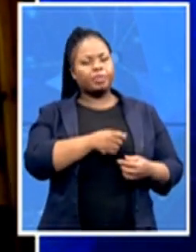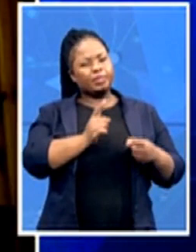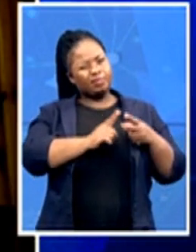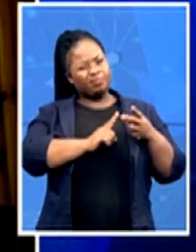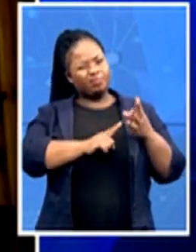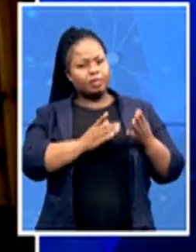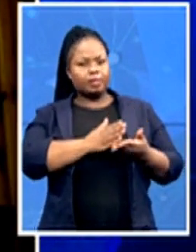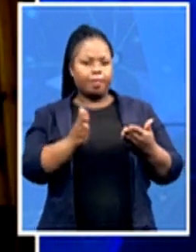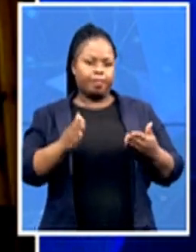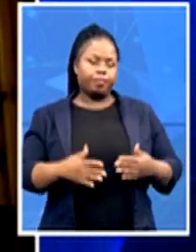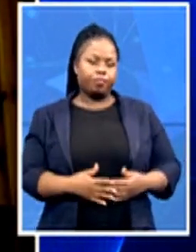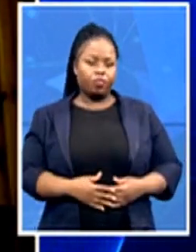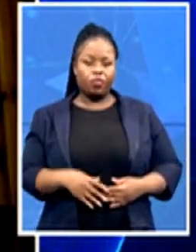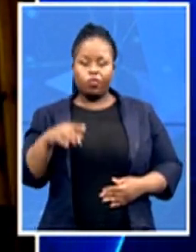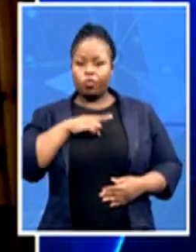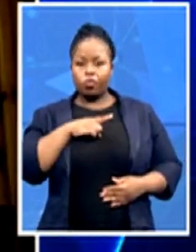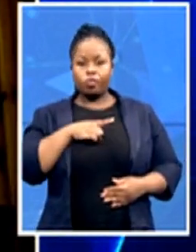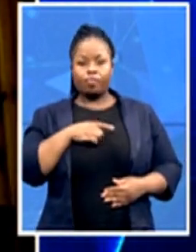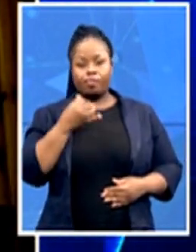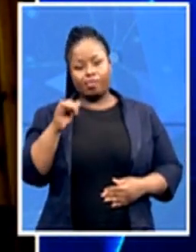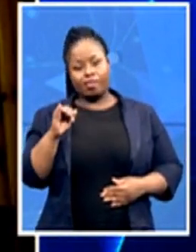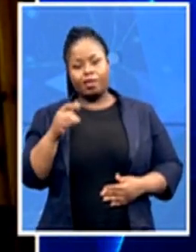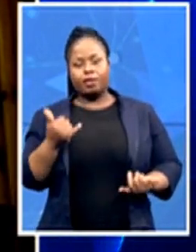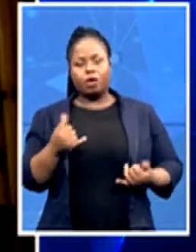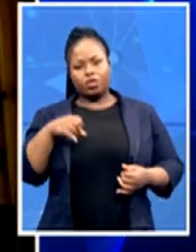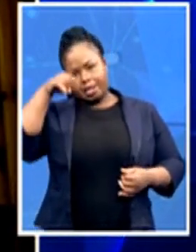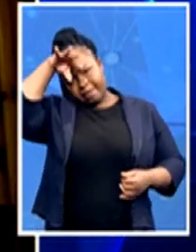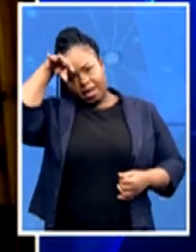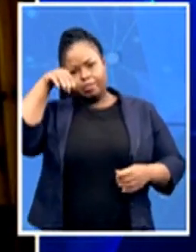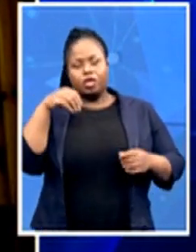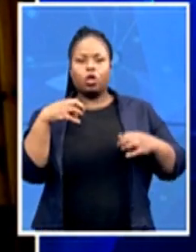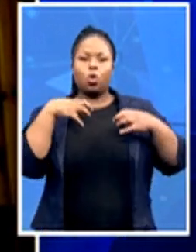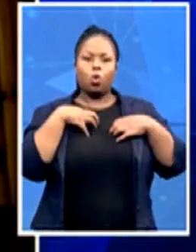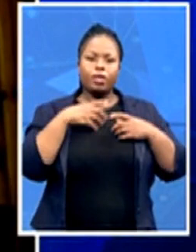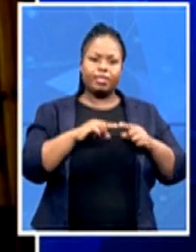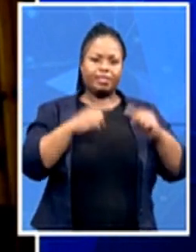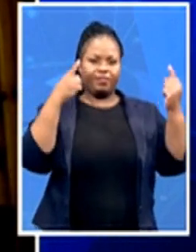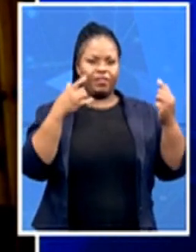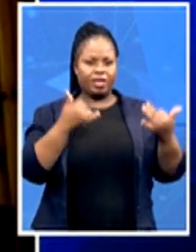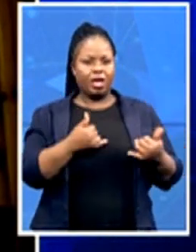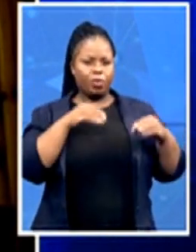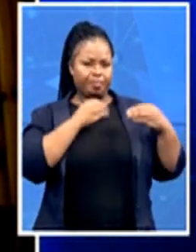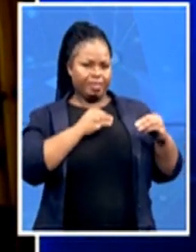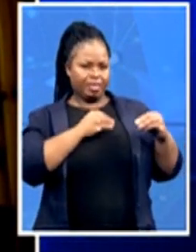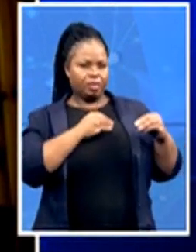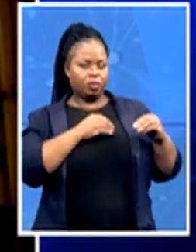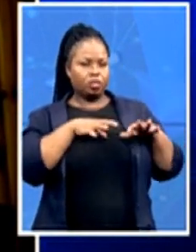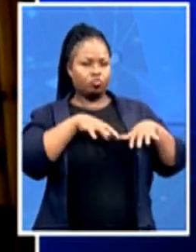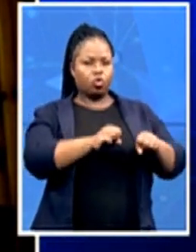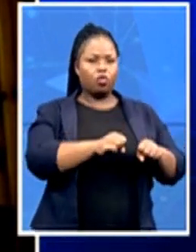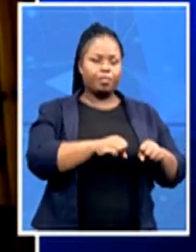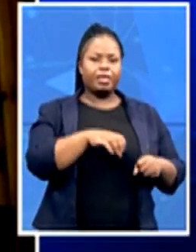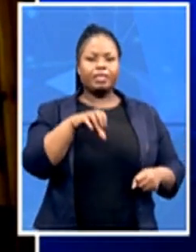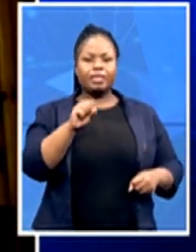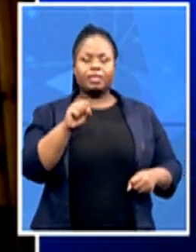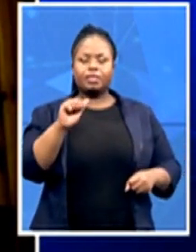mine is now under a different ownership and under different corporate arrangements, Sibanye Stillwater still shows a bit of